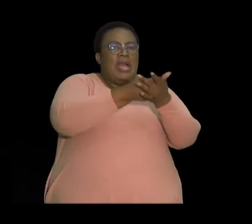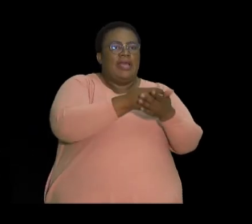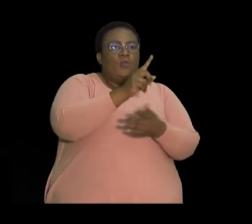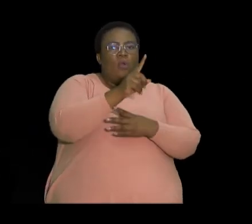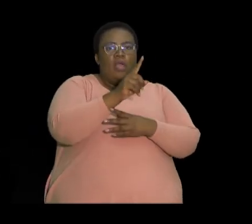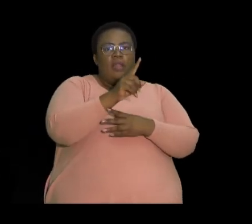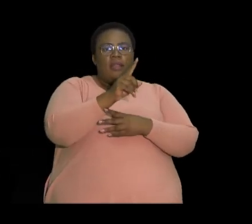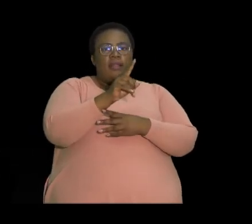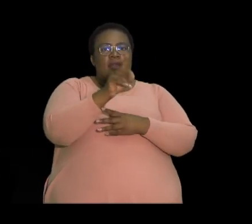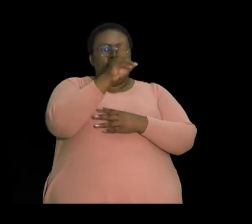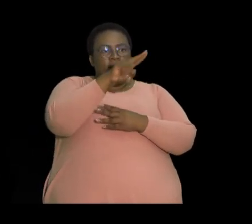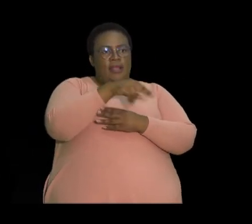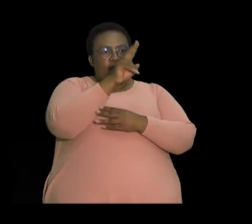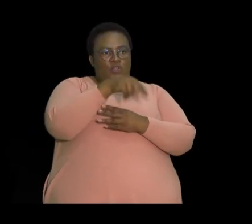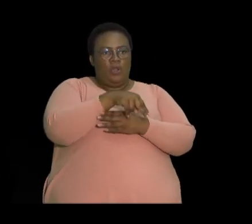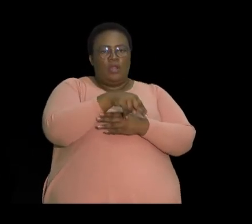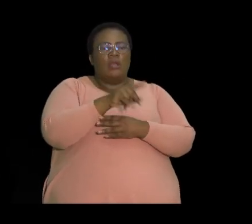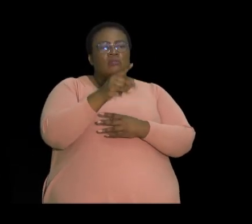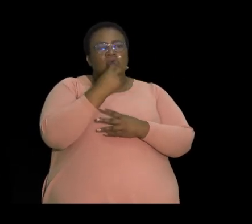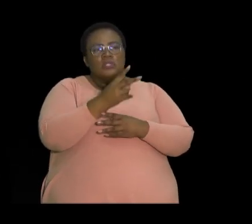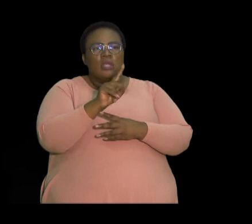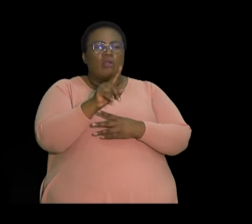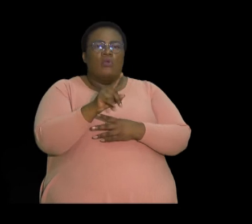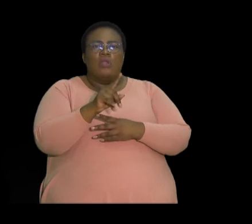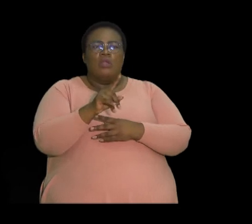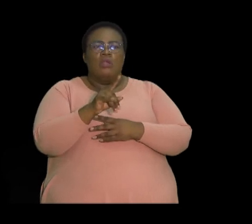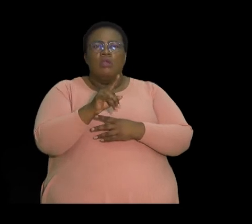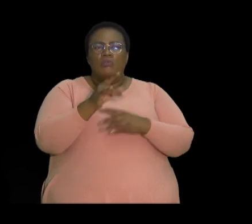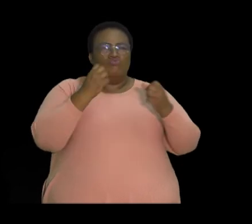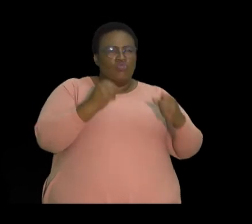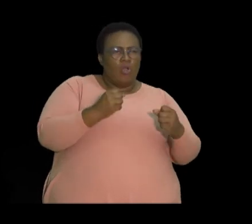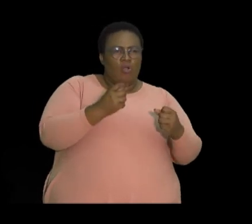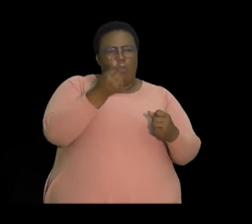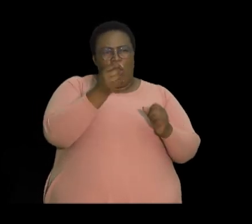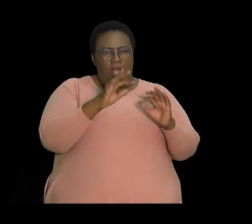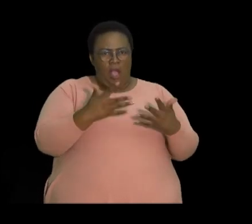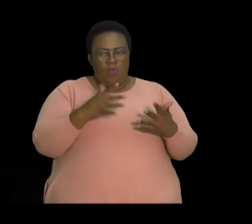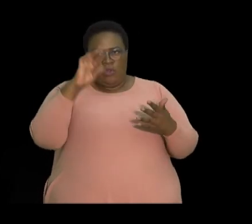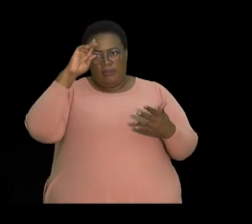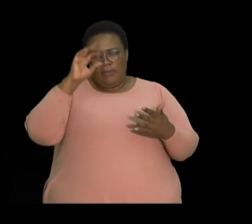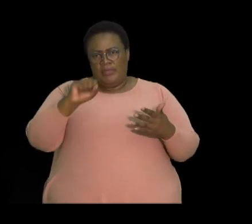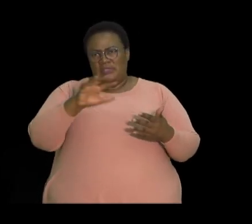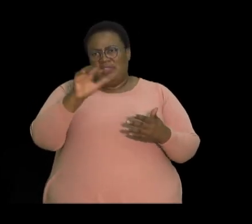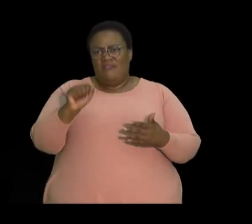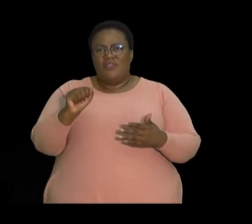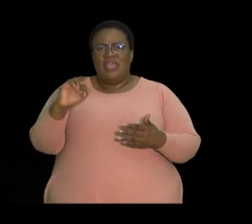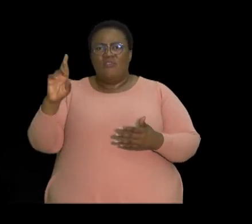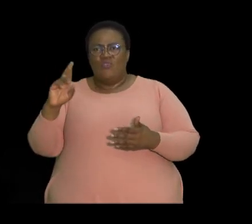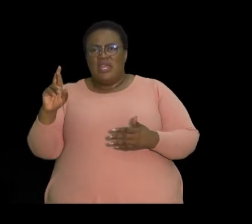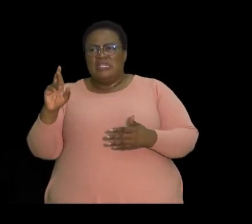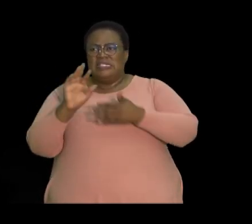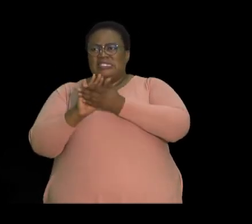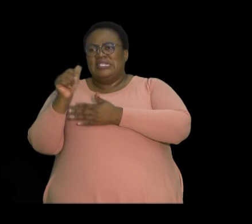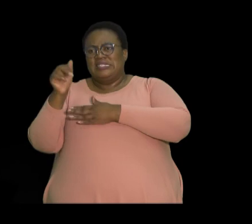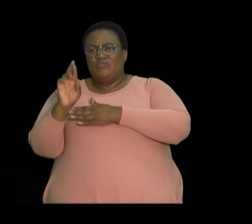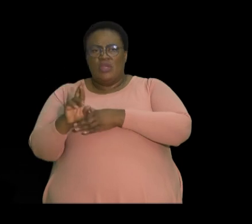cost of buying $1, which gives you an indication of how strong the currency would be at the time. Remember, the South African rand at